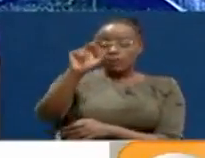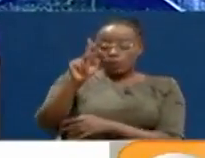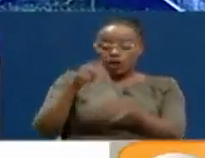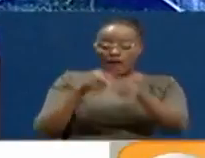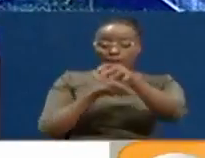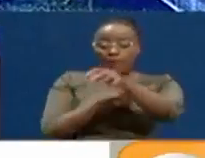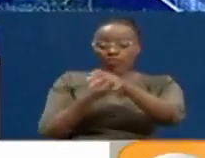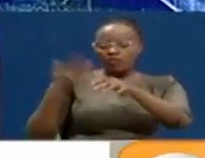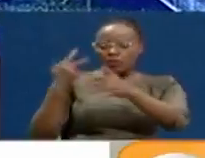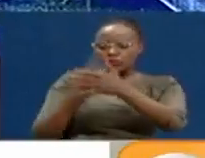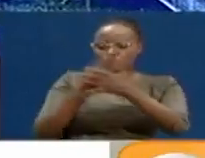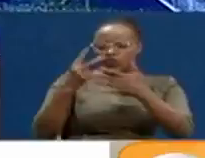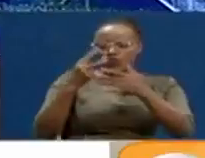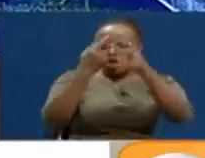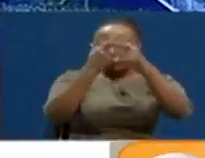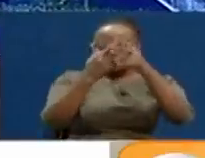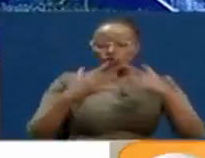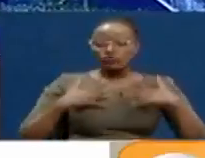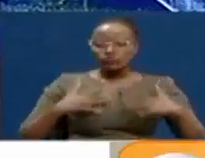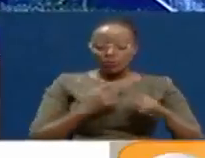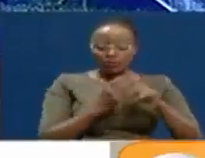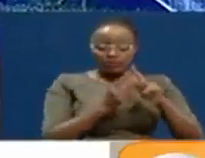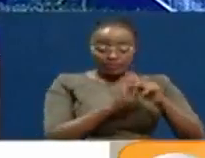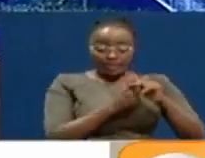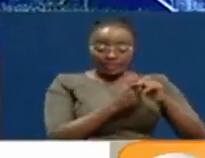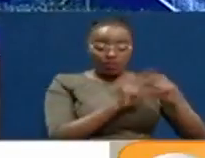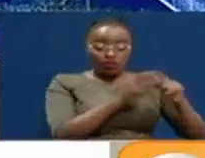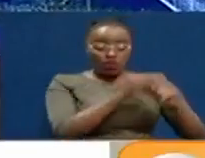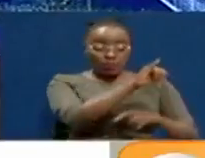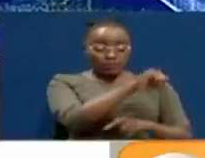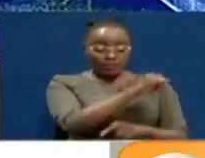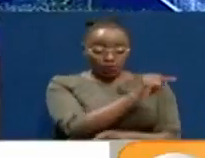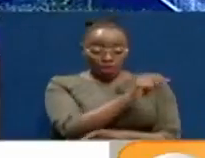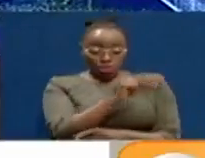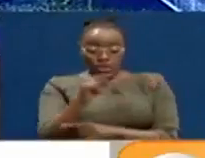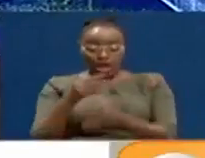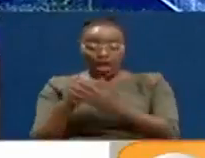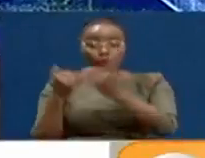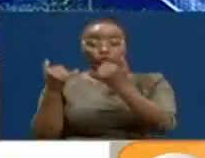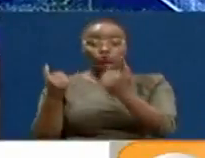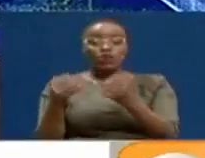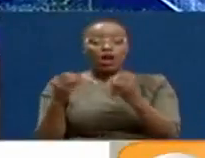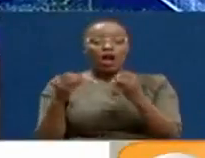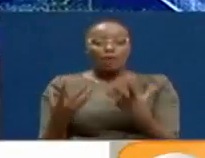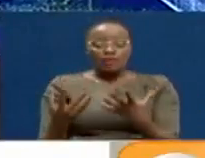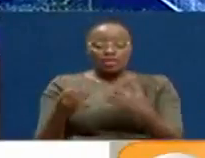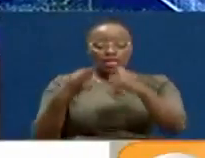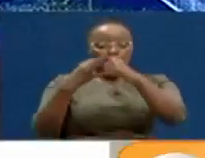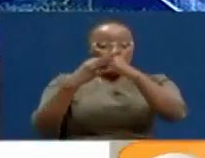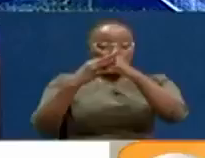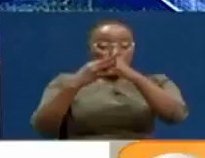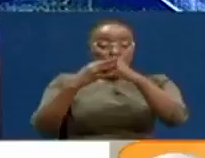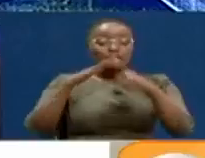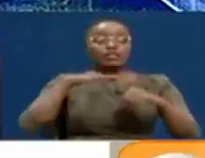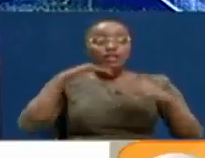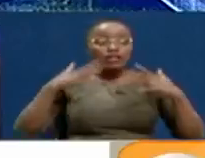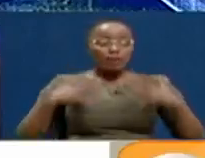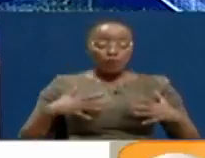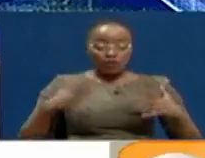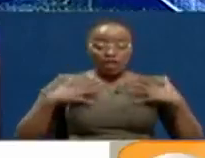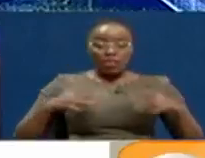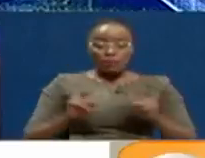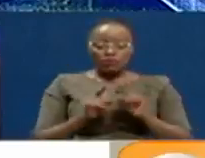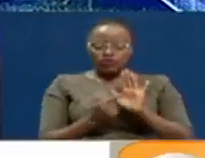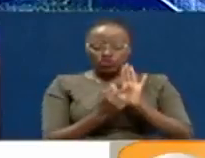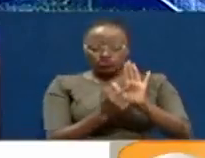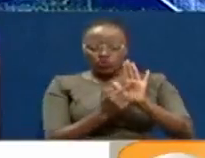2 weeks, bringing the total number of bodies retrieved from the same spot since the 1st of January this year to 8. The bodies